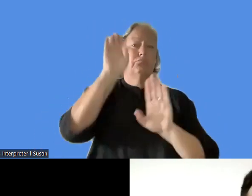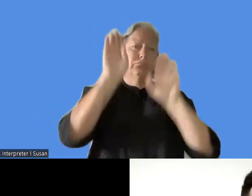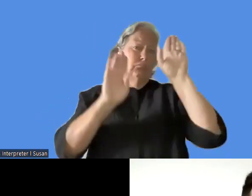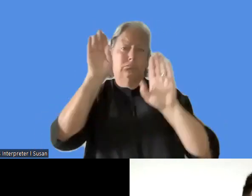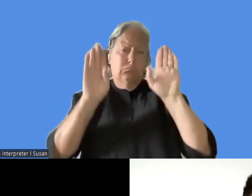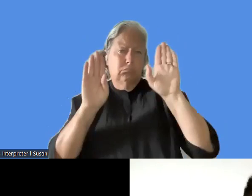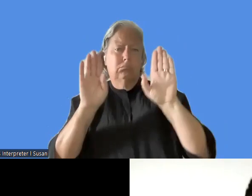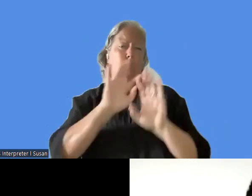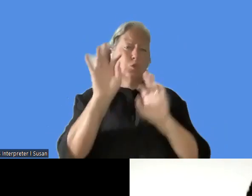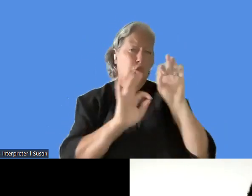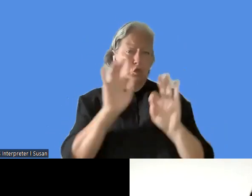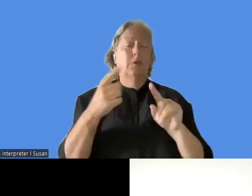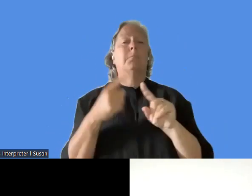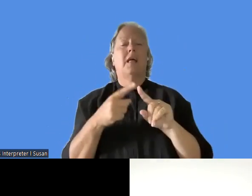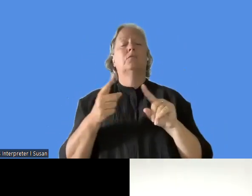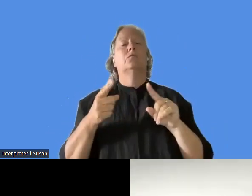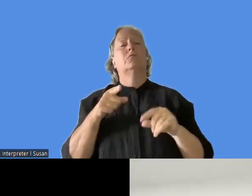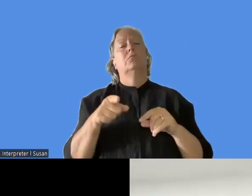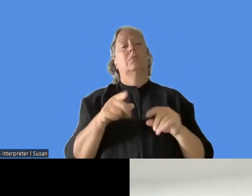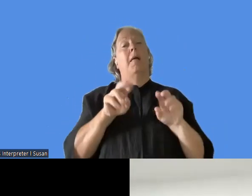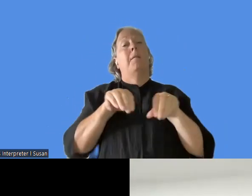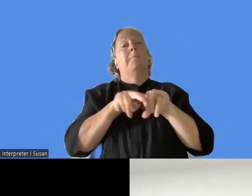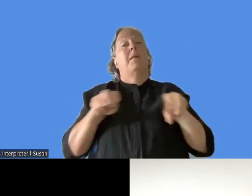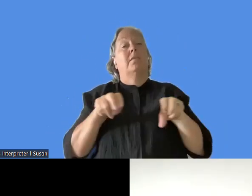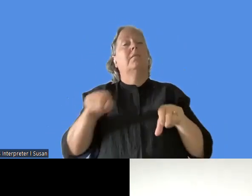So Mr. Sam, over to you again.